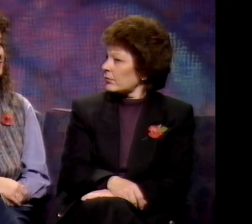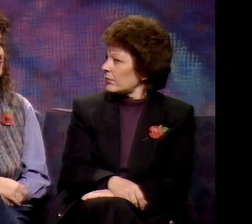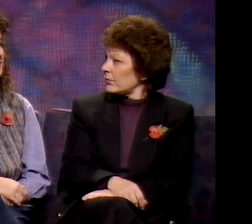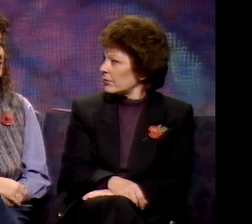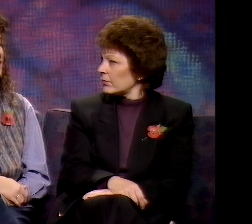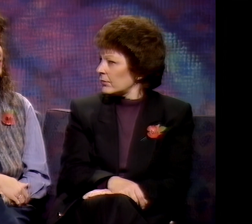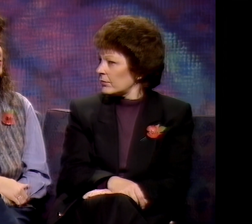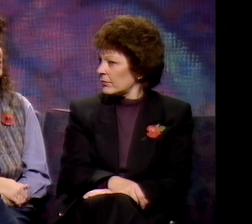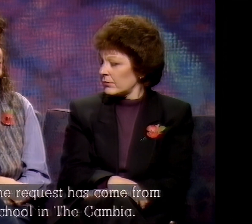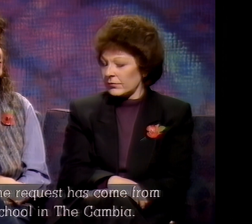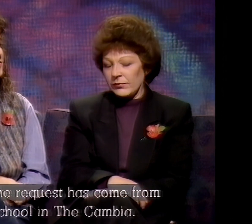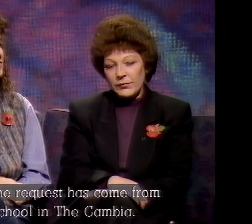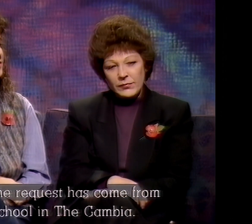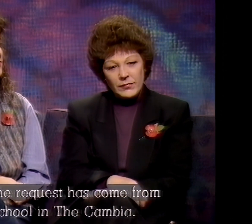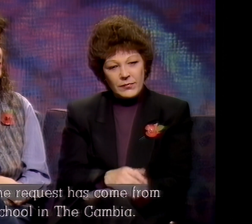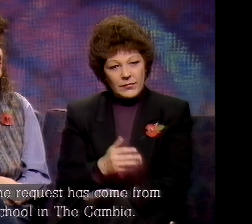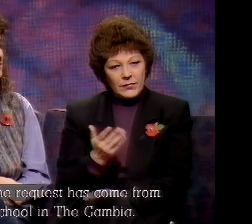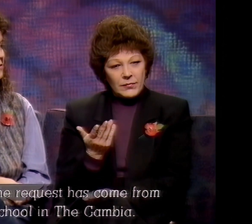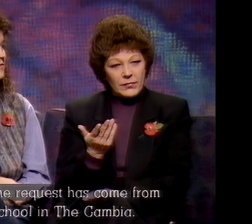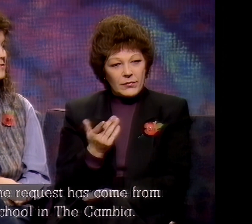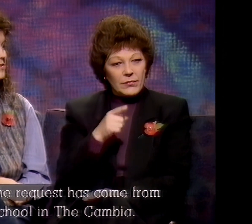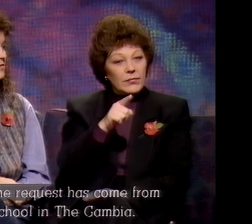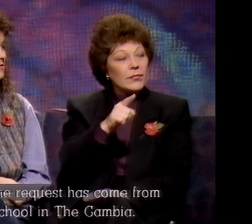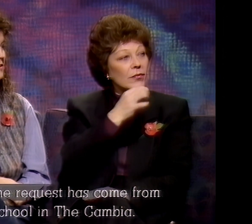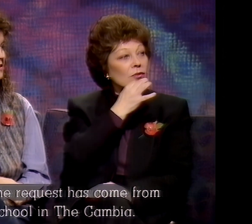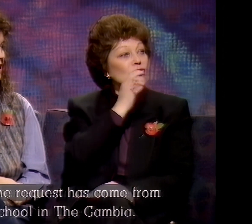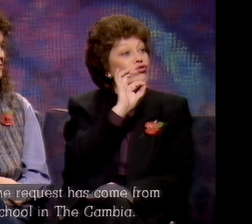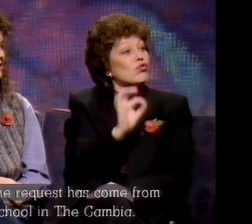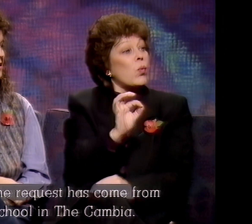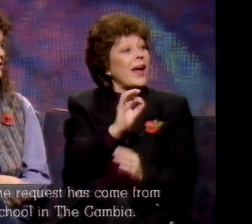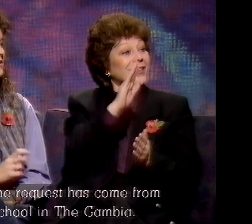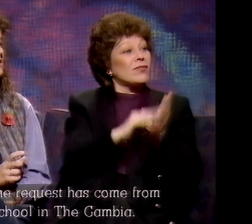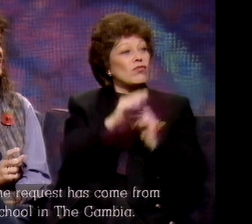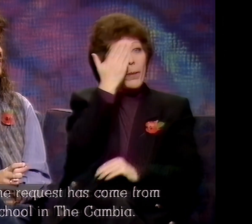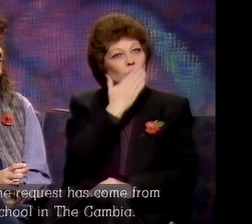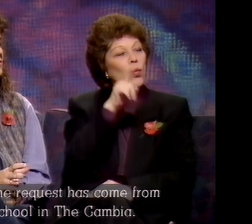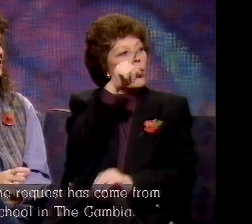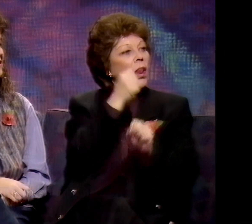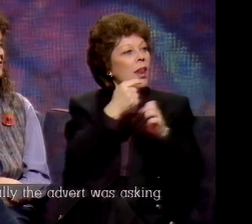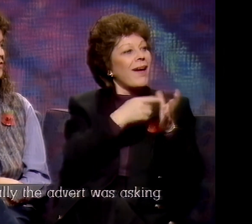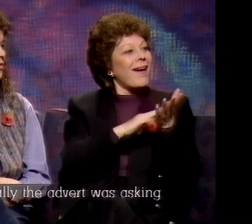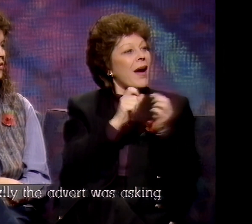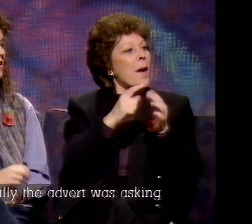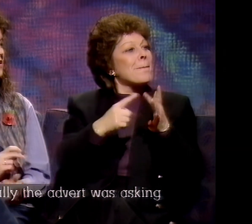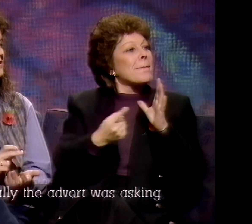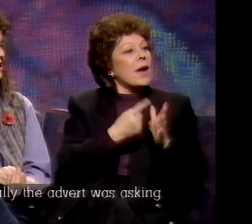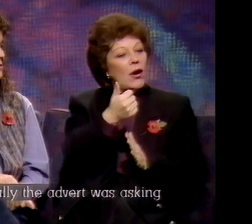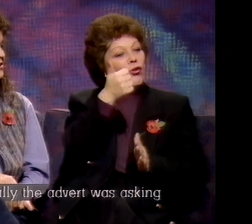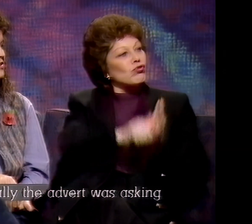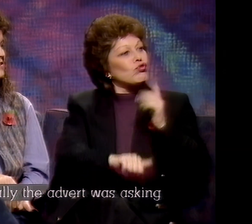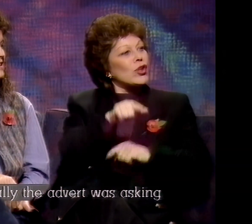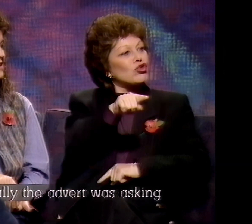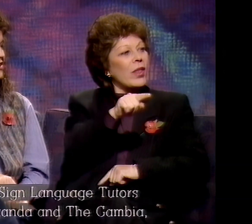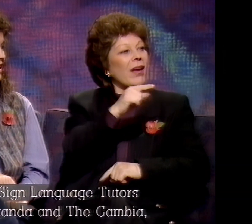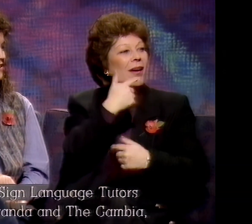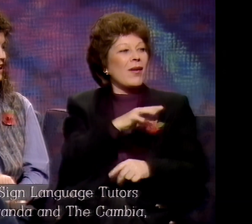exactly? Well, the request has come from a school in The Gambia. Originally, the advert was asking for sign language